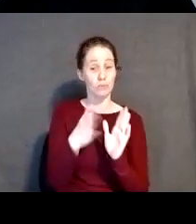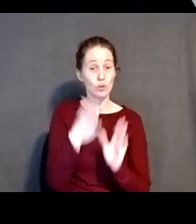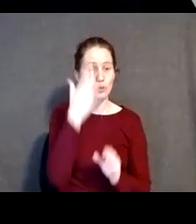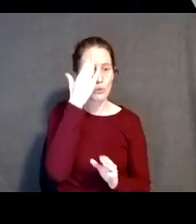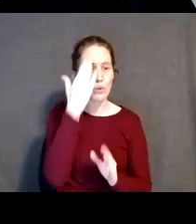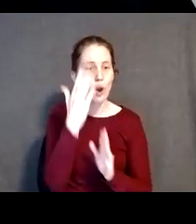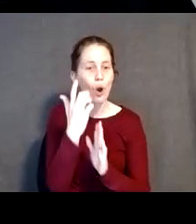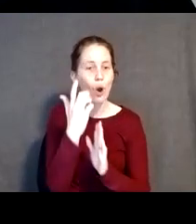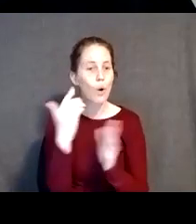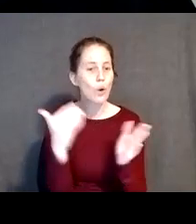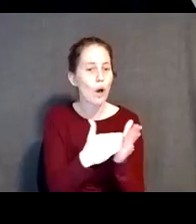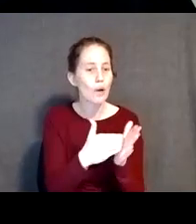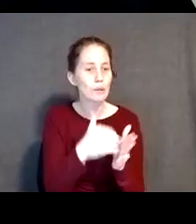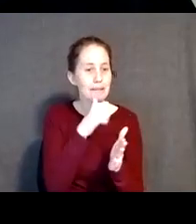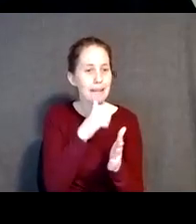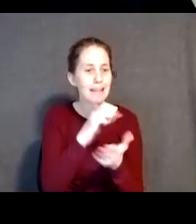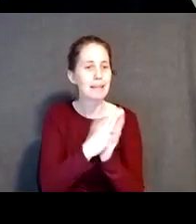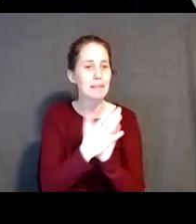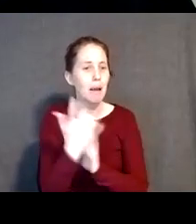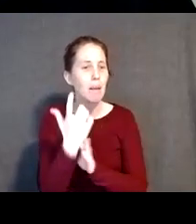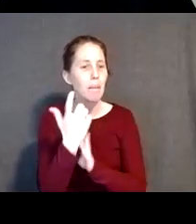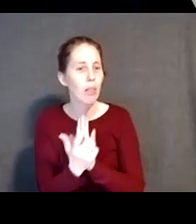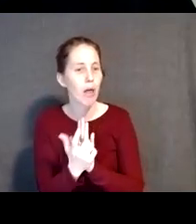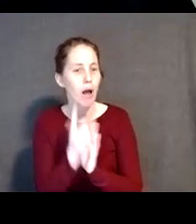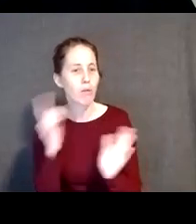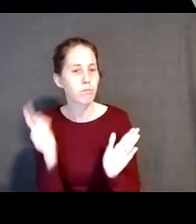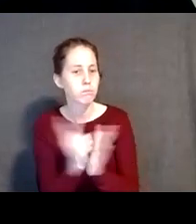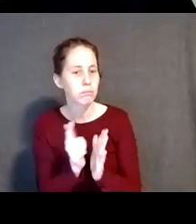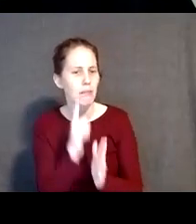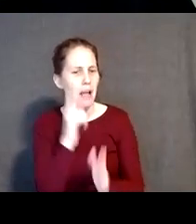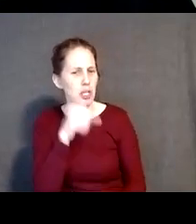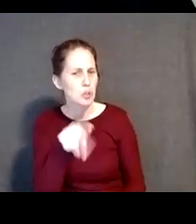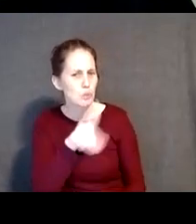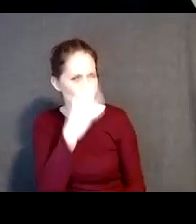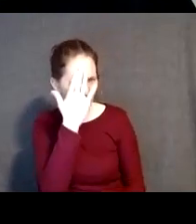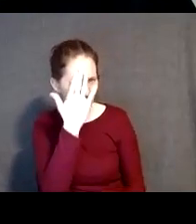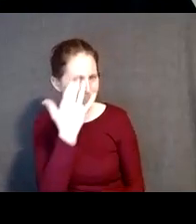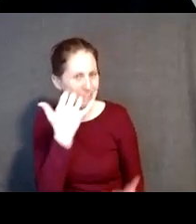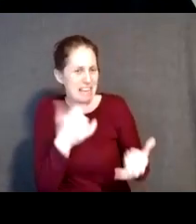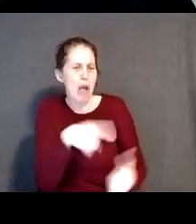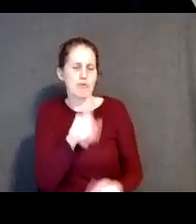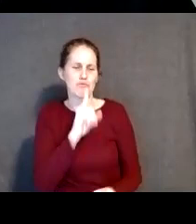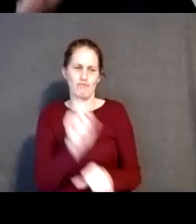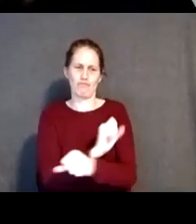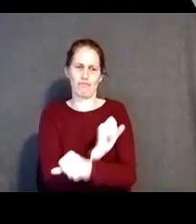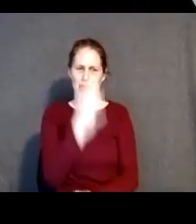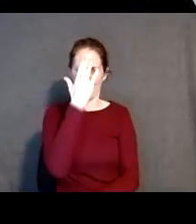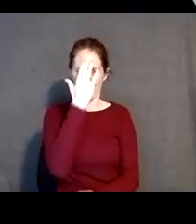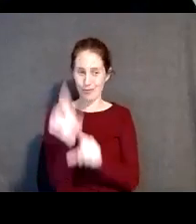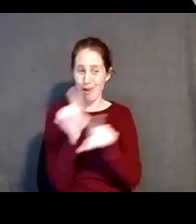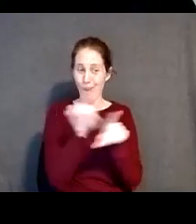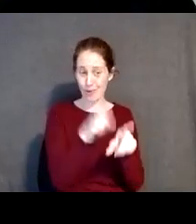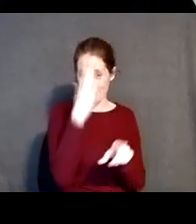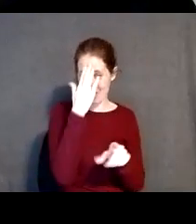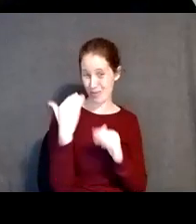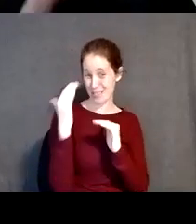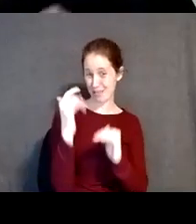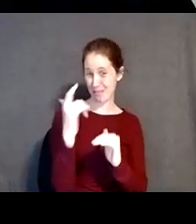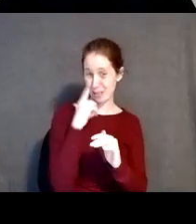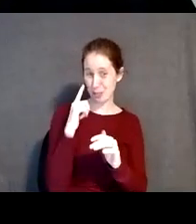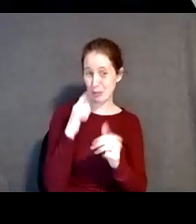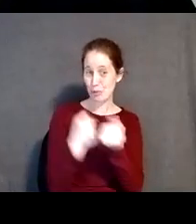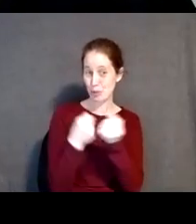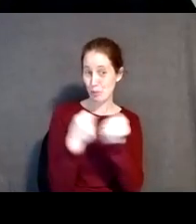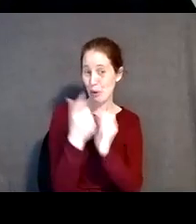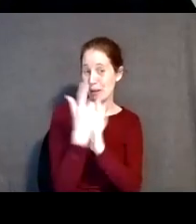lawsuit does not make a law invalid? I assume you do, but now you really know, and you also know that we expect you to stand behind your